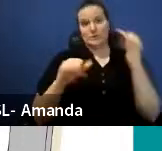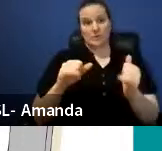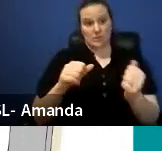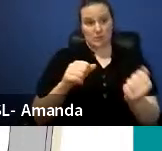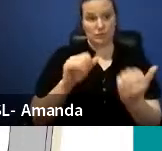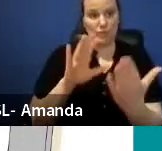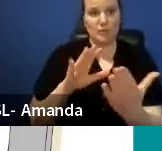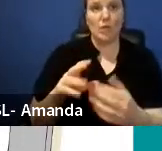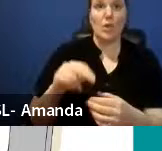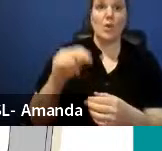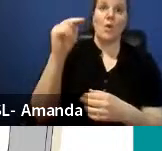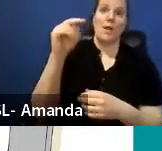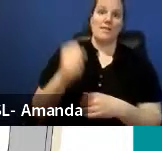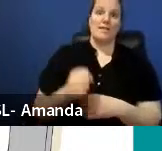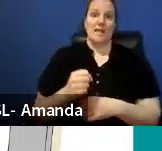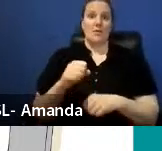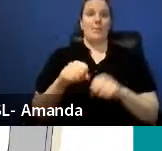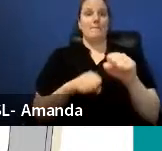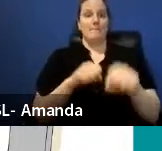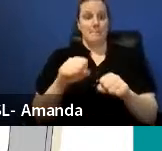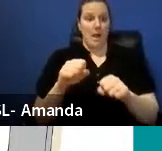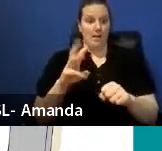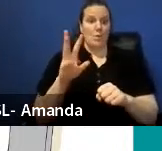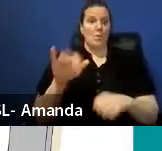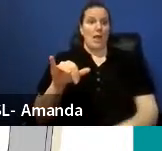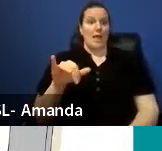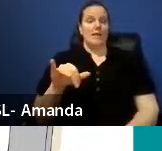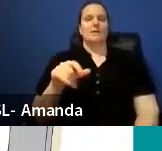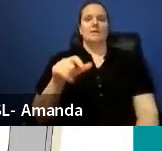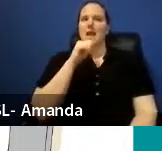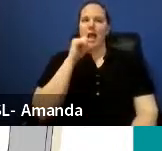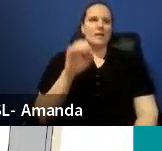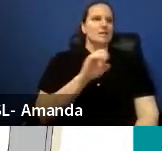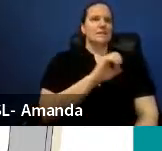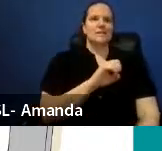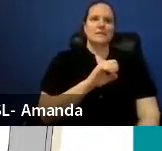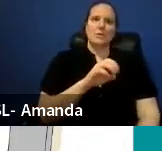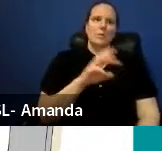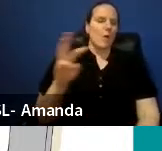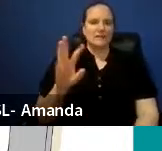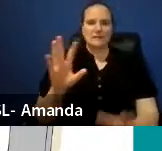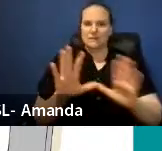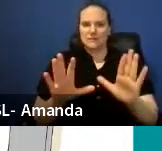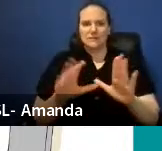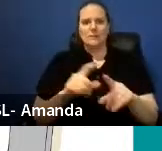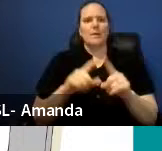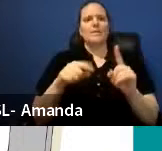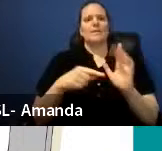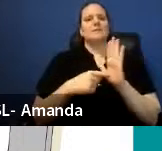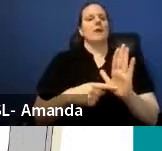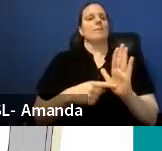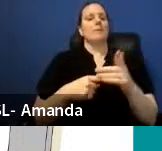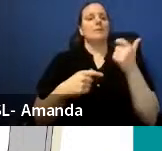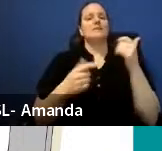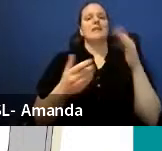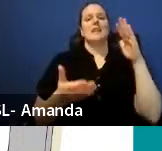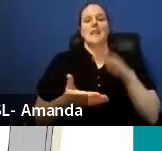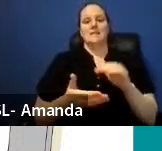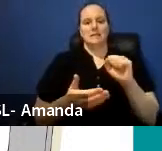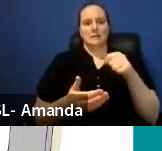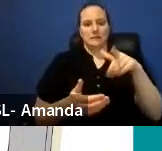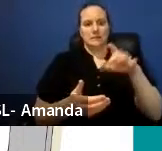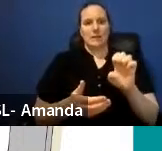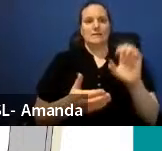north-south bike way, and not the east-west necessarily. But this is an example, because we have less space on Center